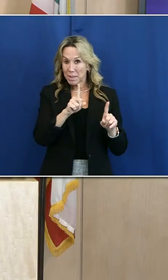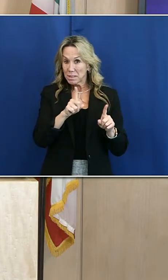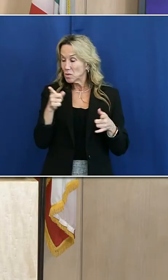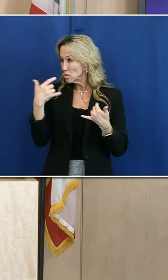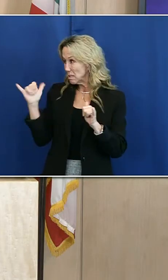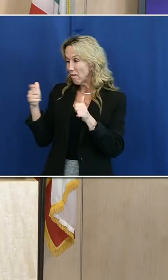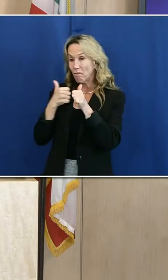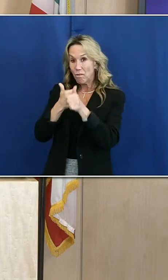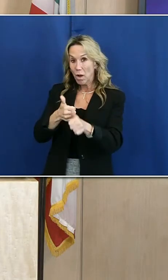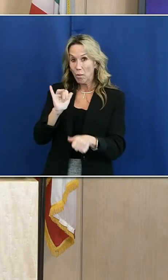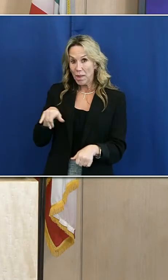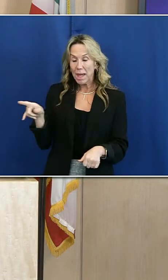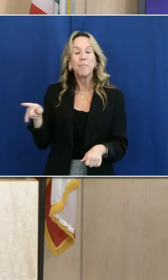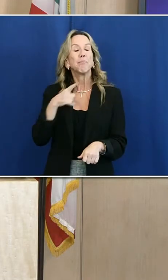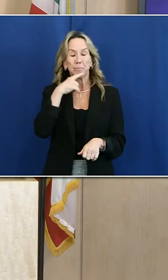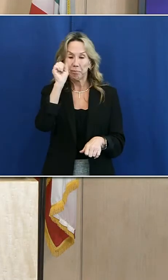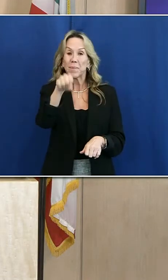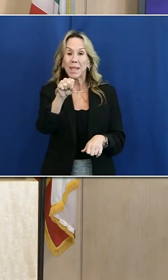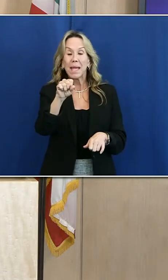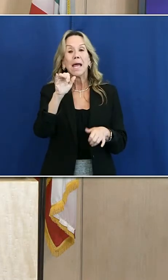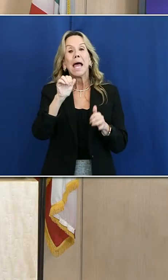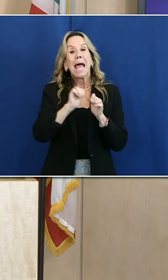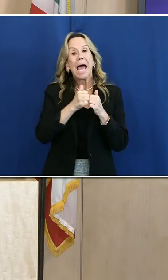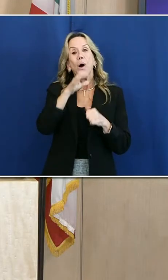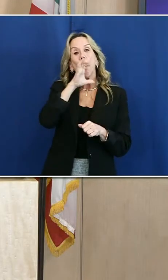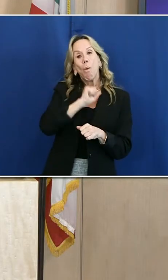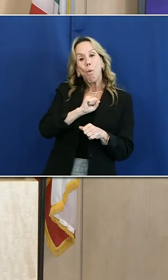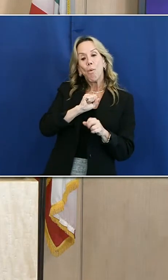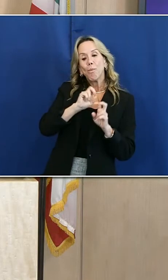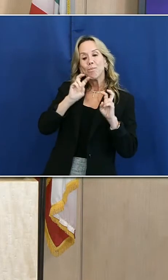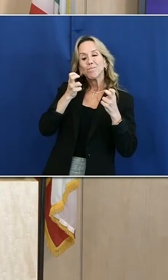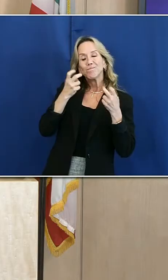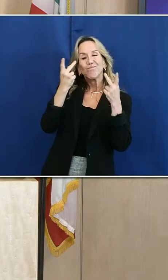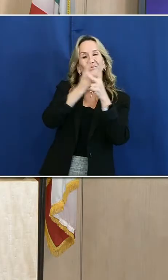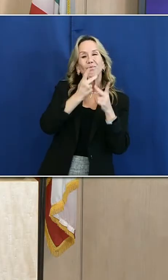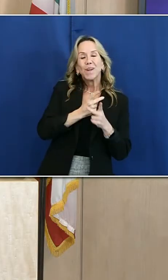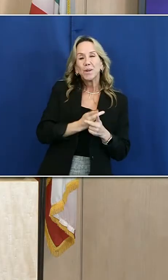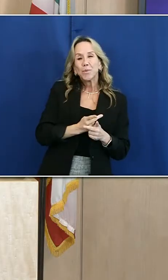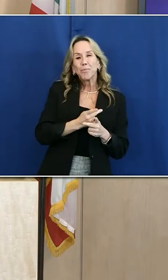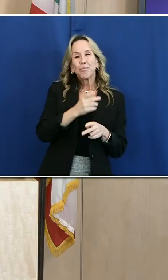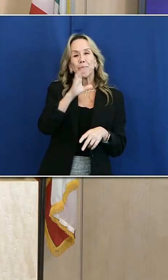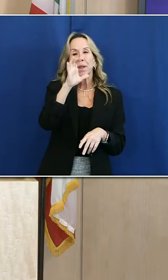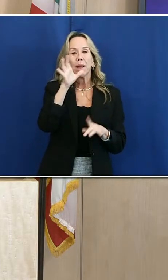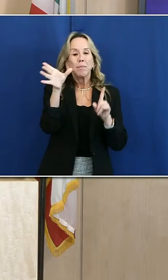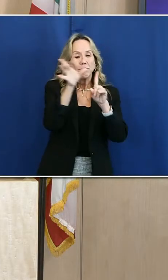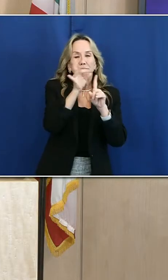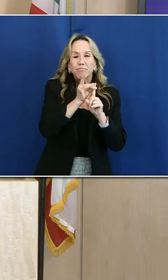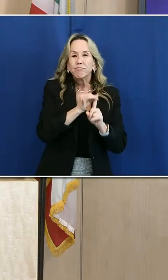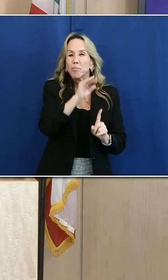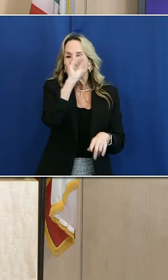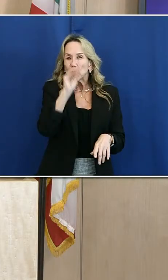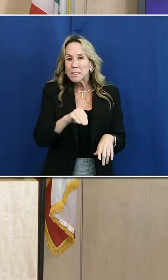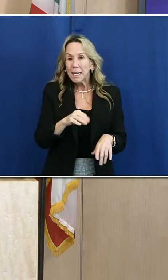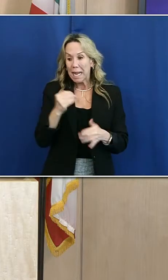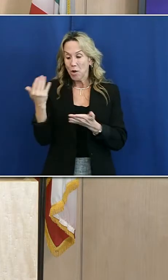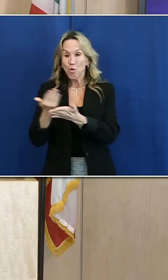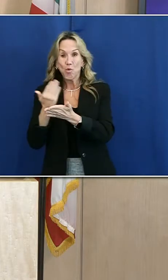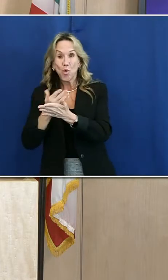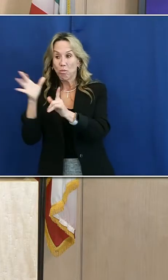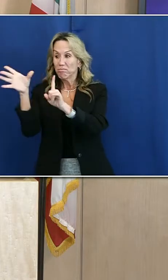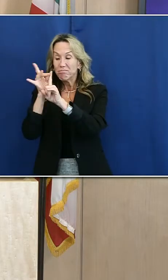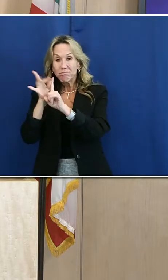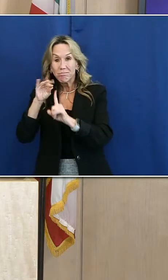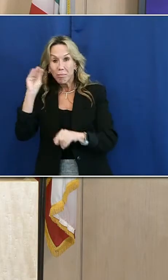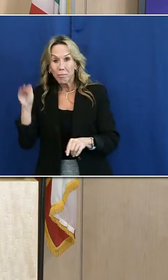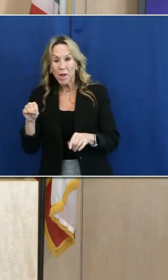case. The difference between the old case rate and the current, or the new case rate as of next